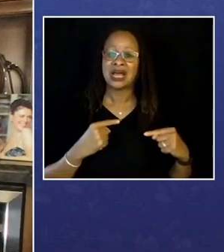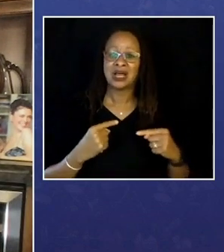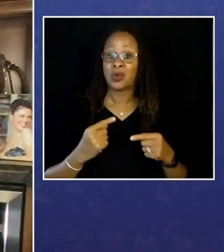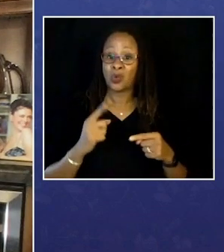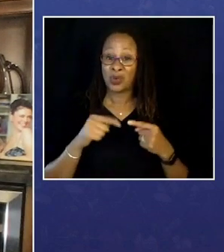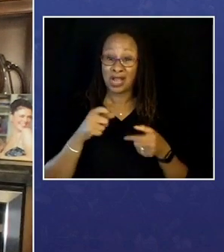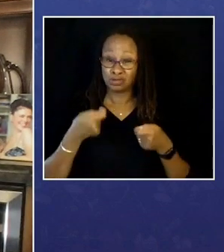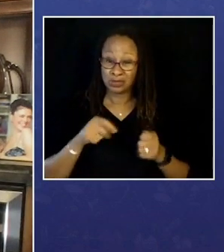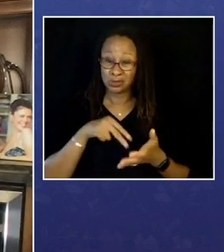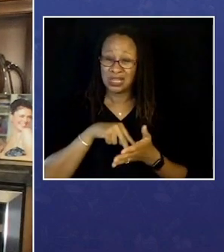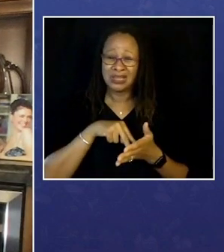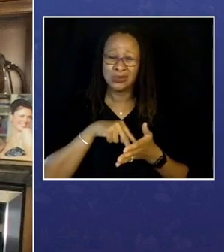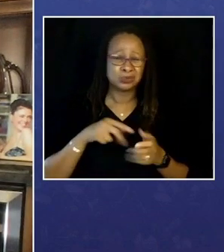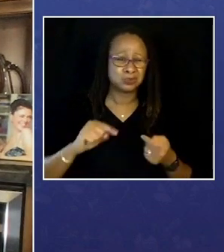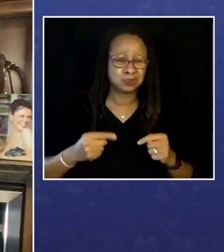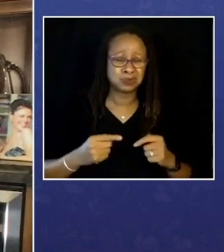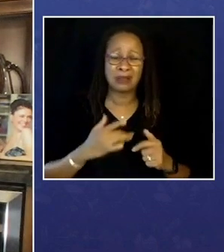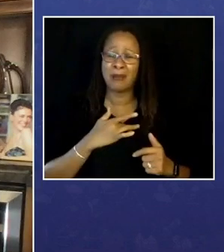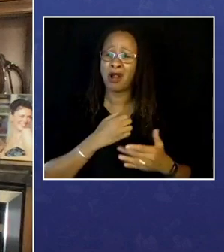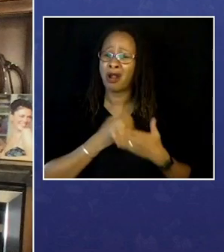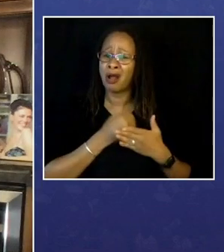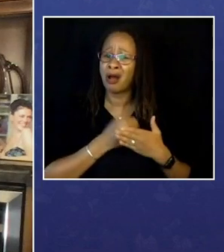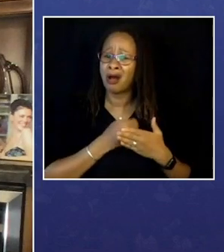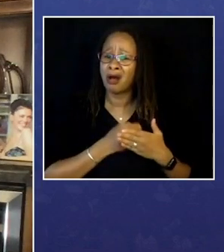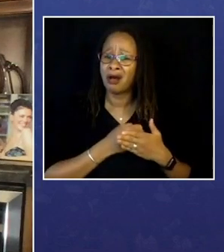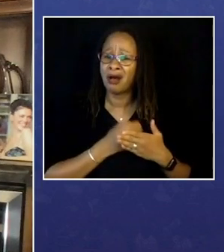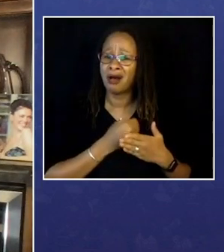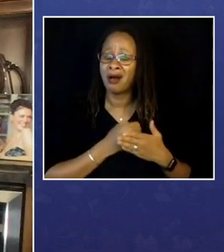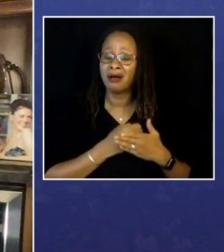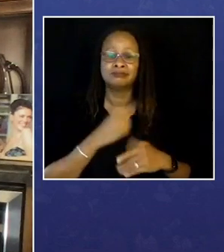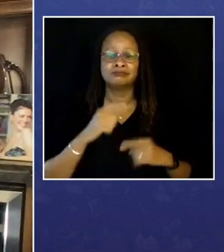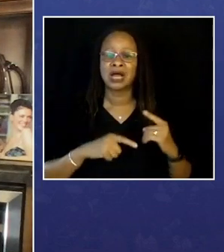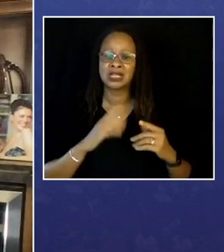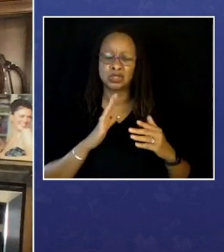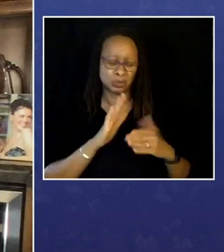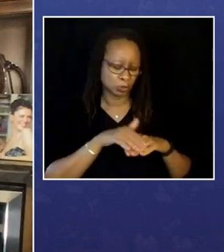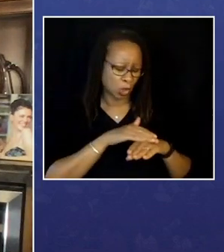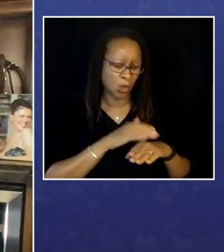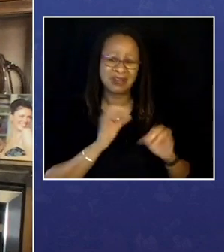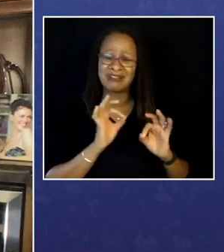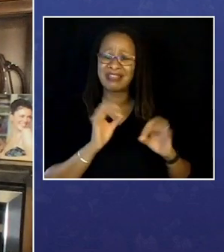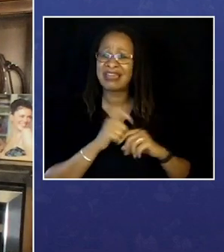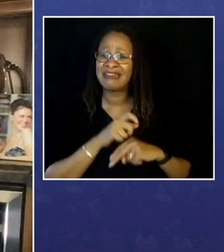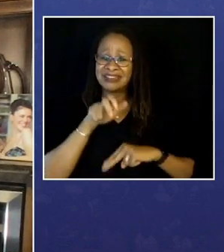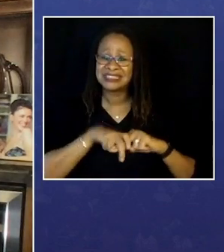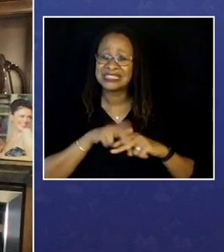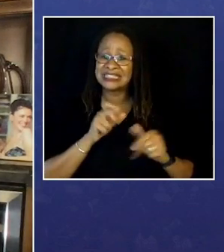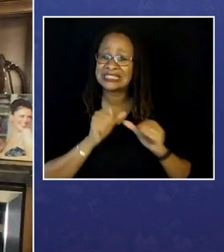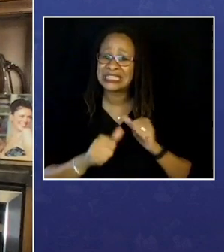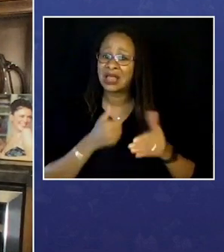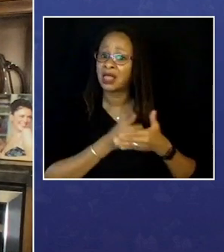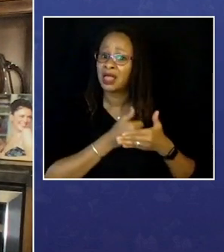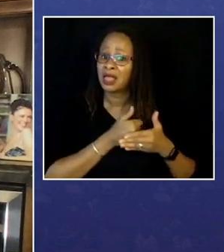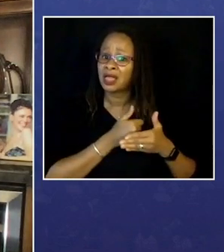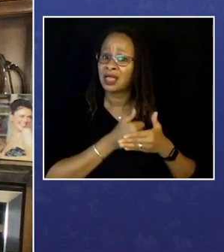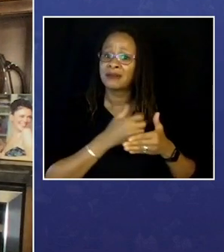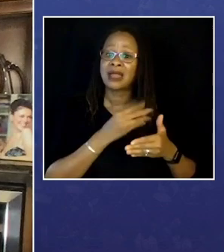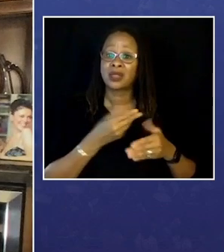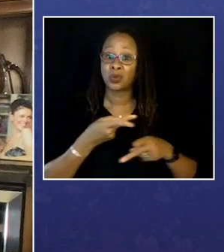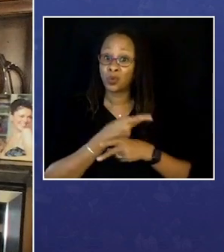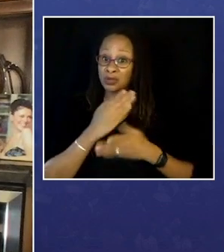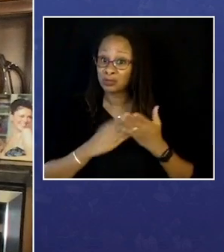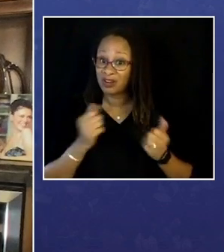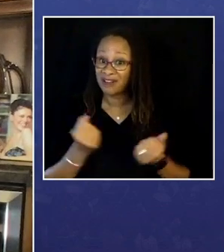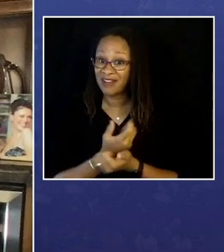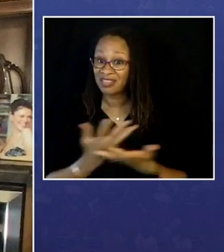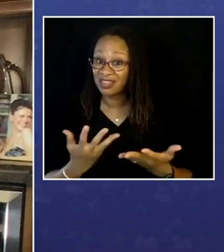hurt to stand, and my heart rate went up, and I couldn't bring it down, even if I was sitting still, and the worst part